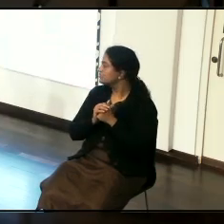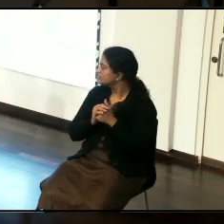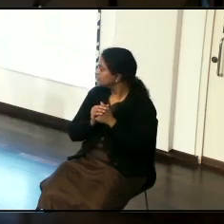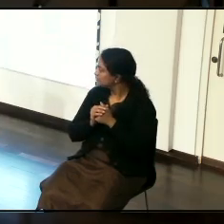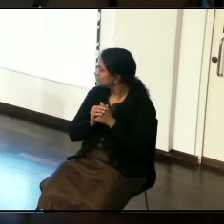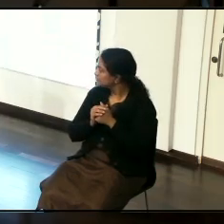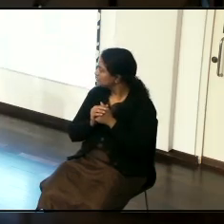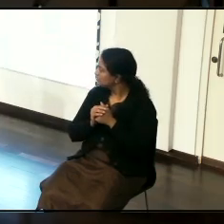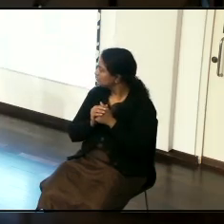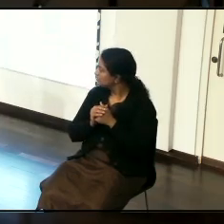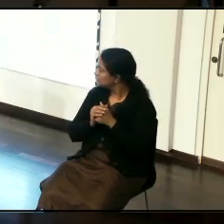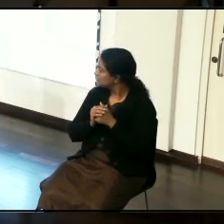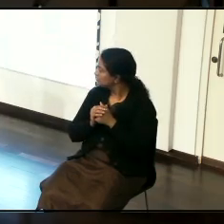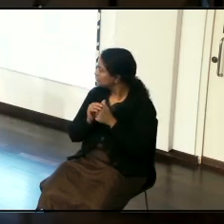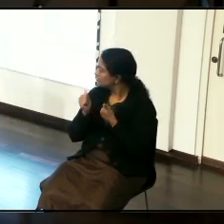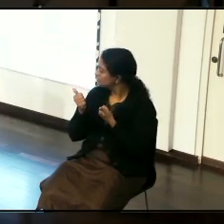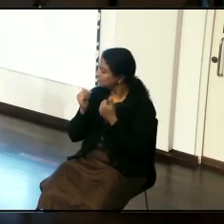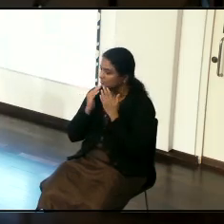so much.